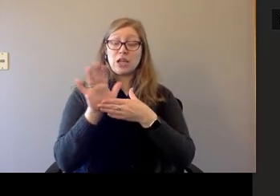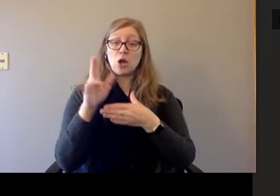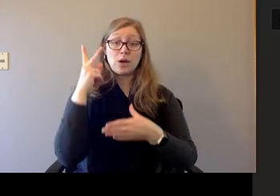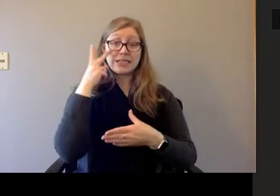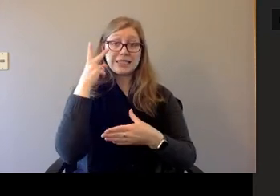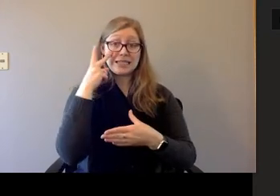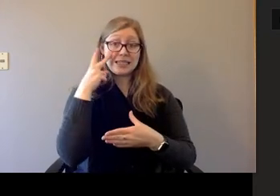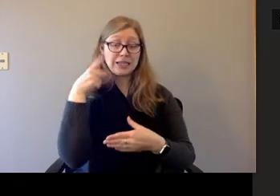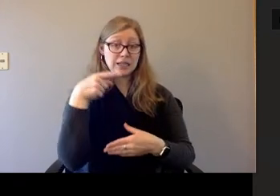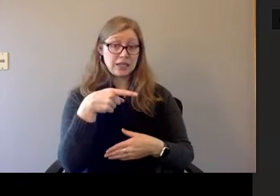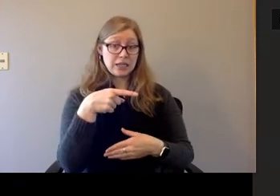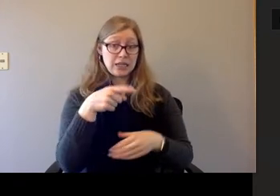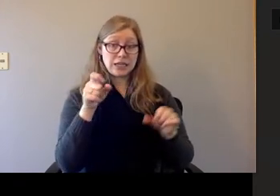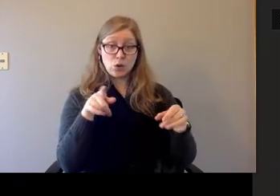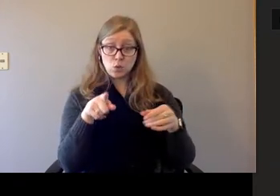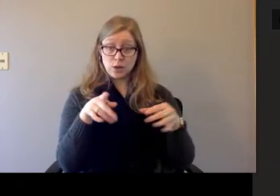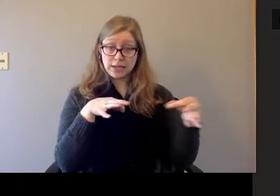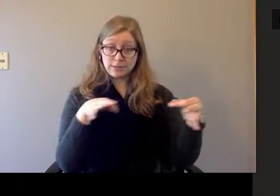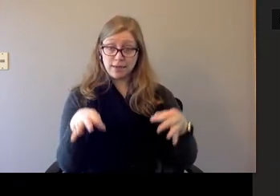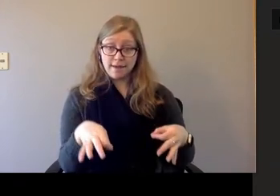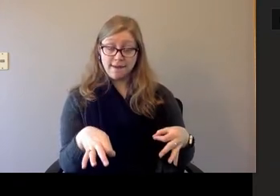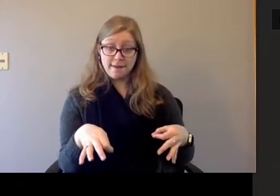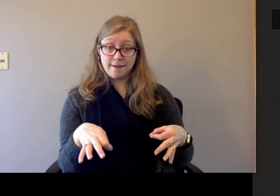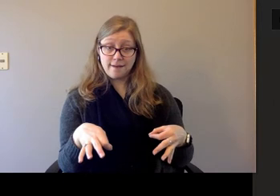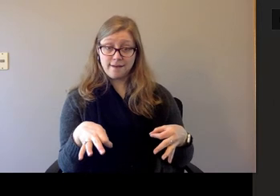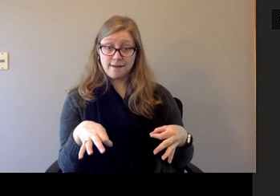can explain